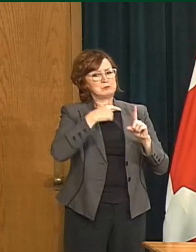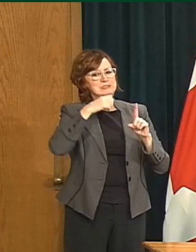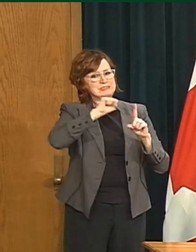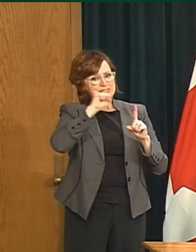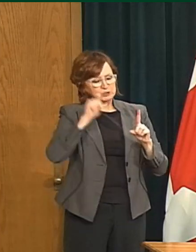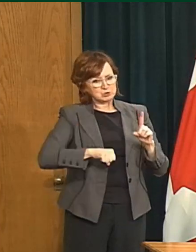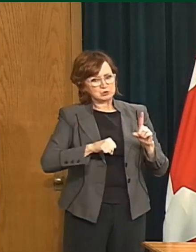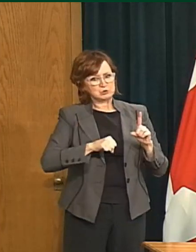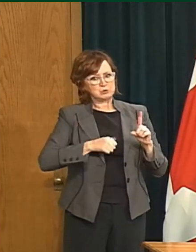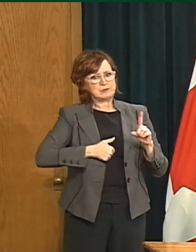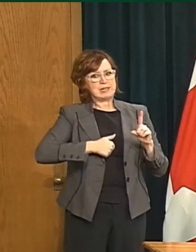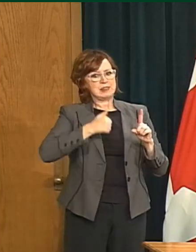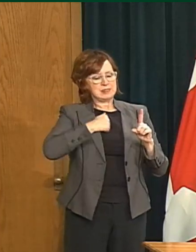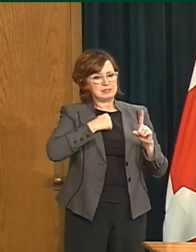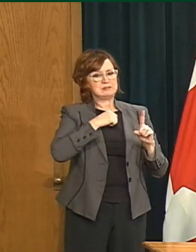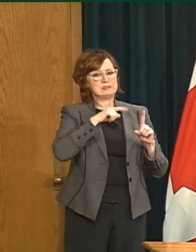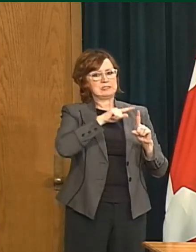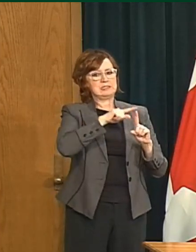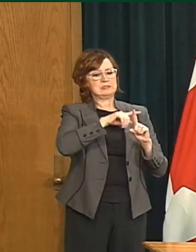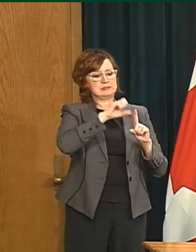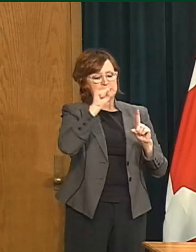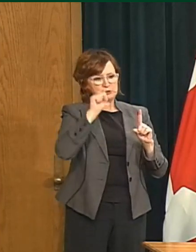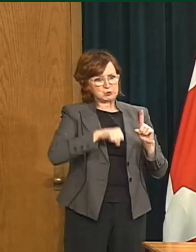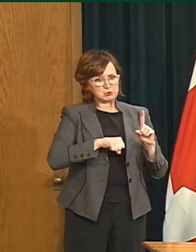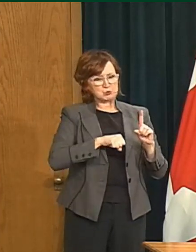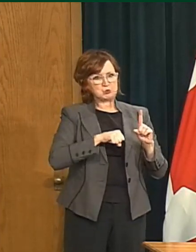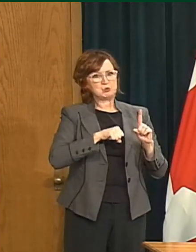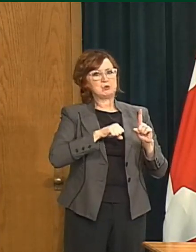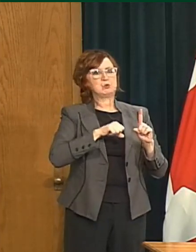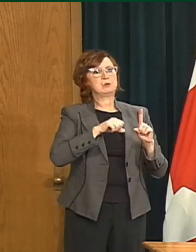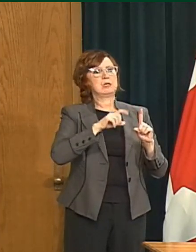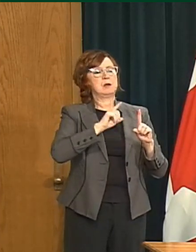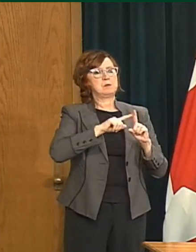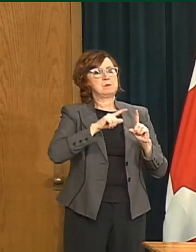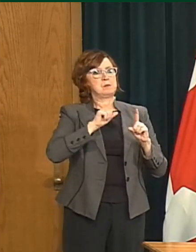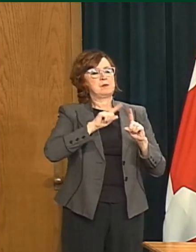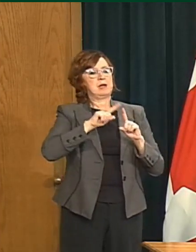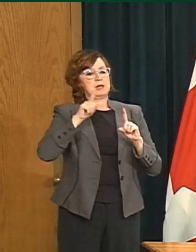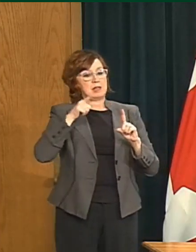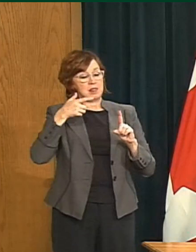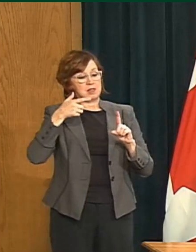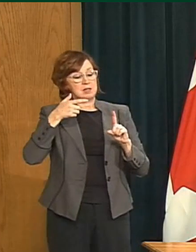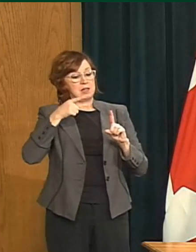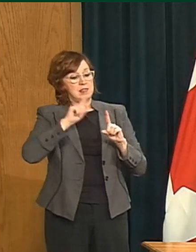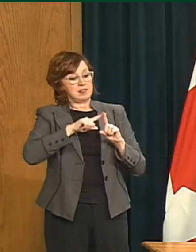by post office box. Can you confirm the location of that